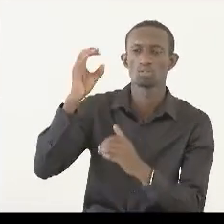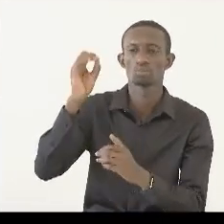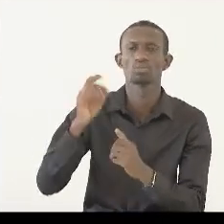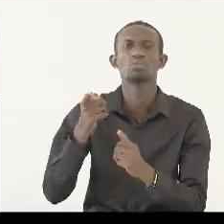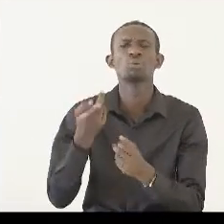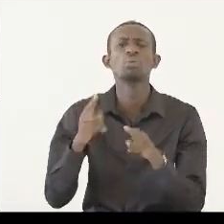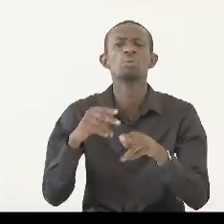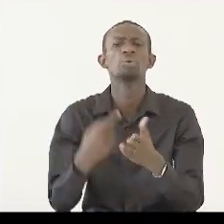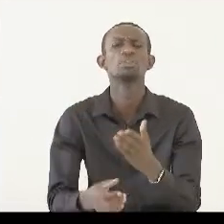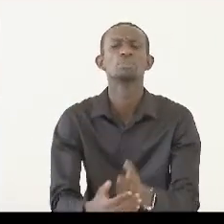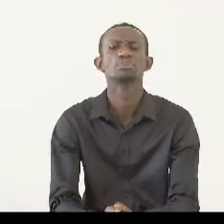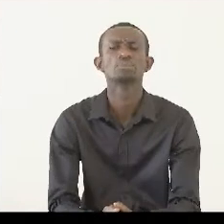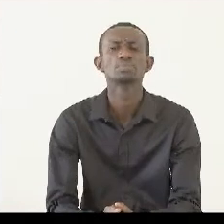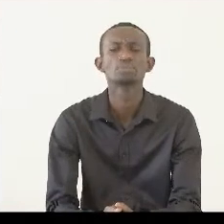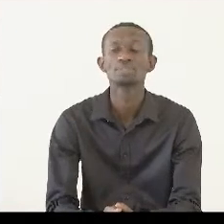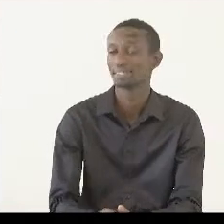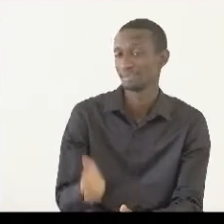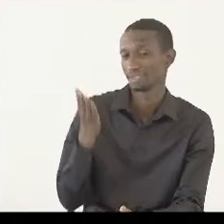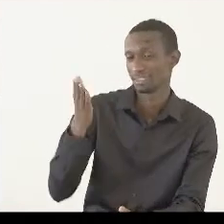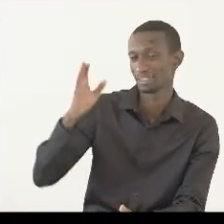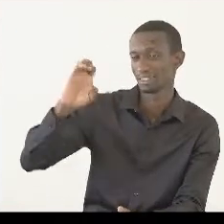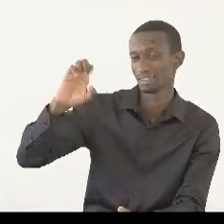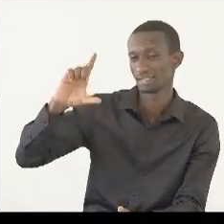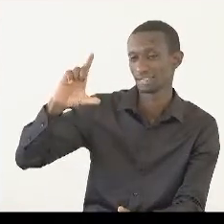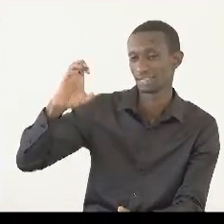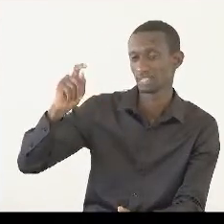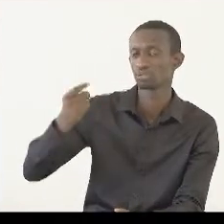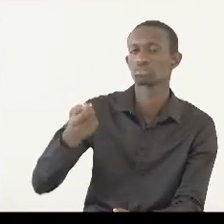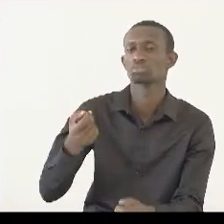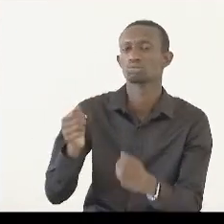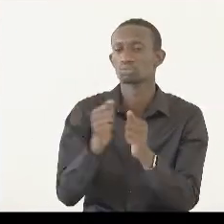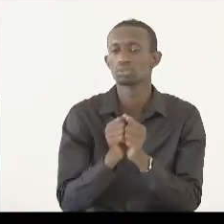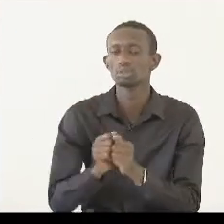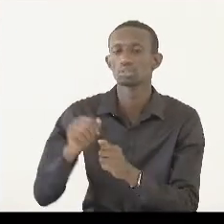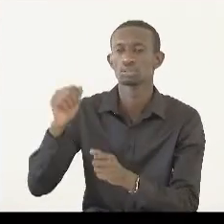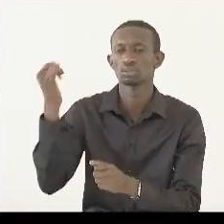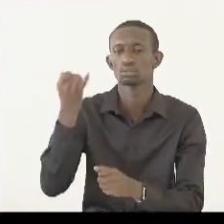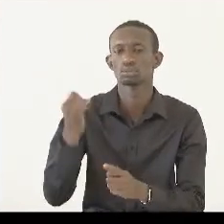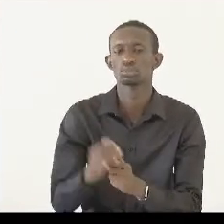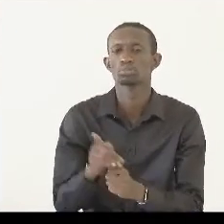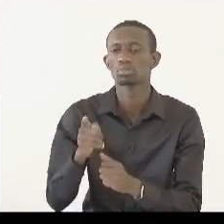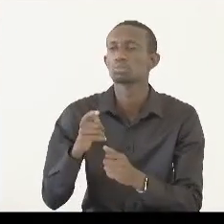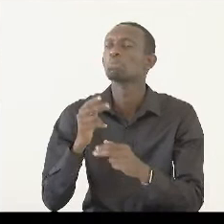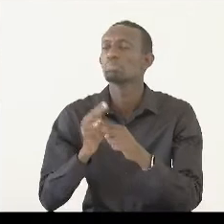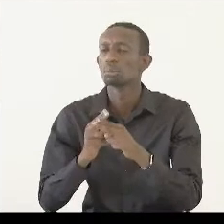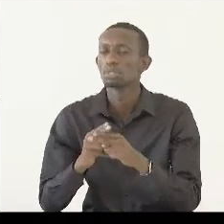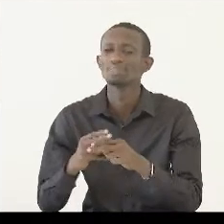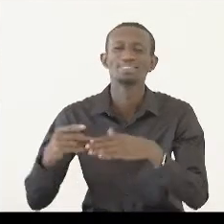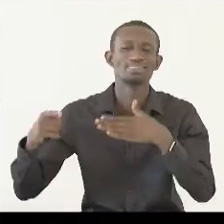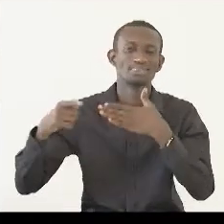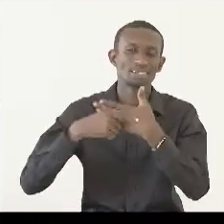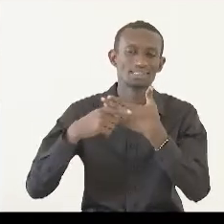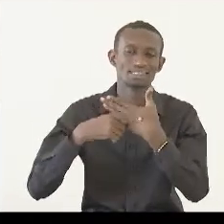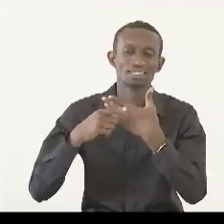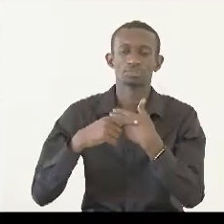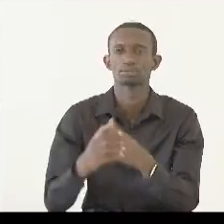What happens? This is electron withdrawing. So it has what we call the negative inductive effect. If